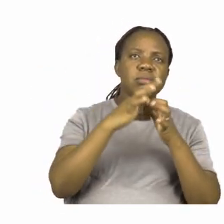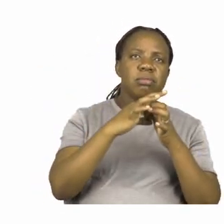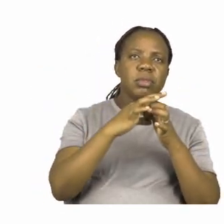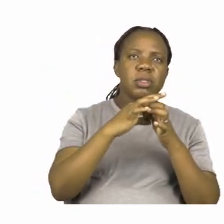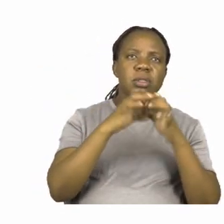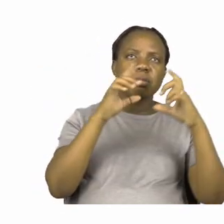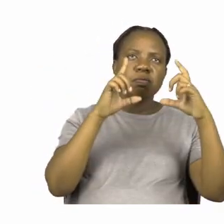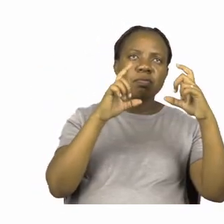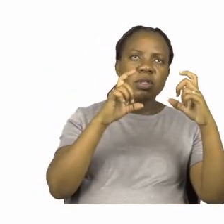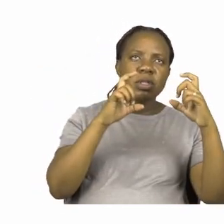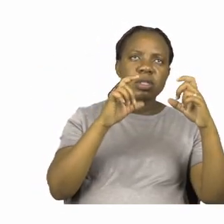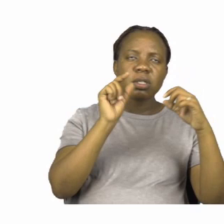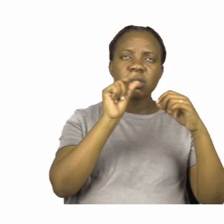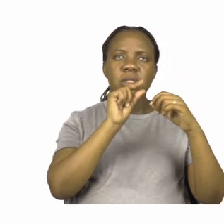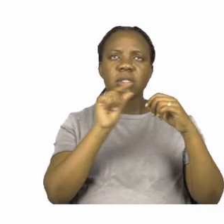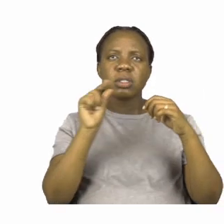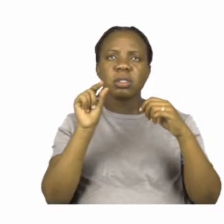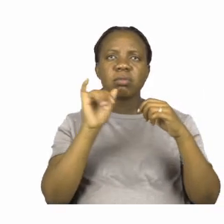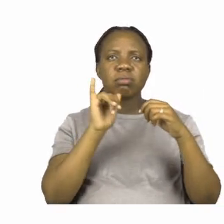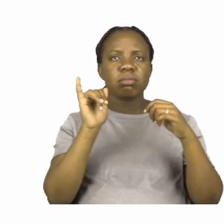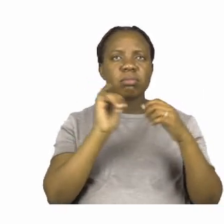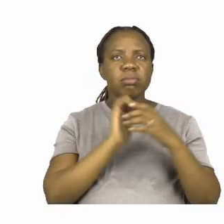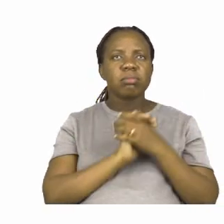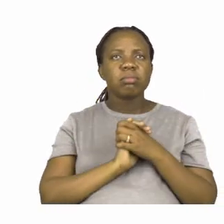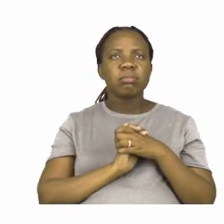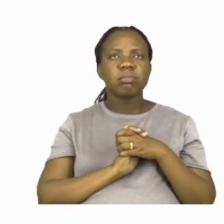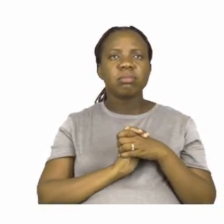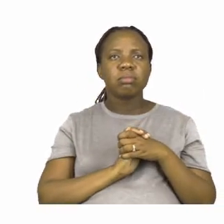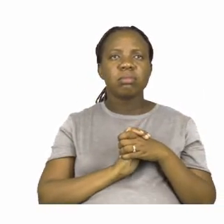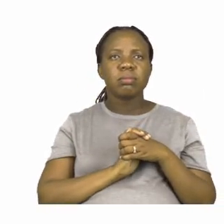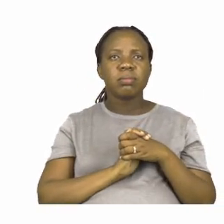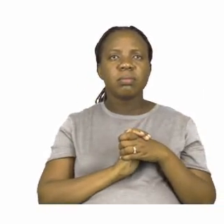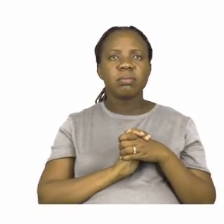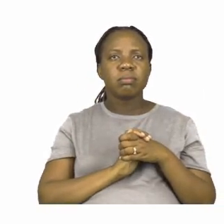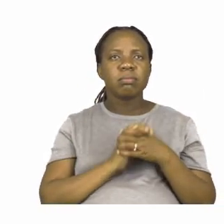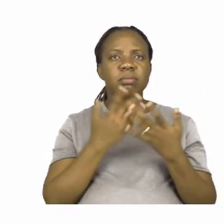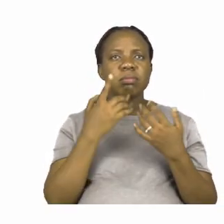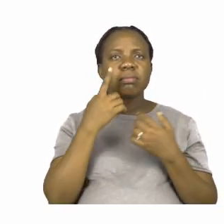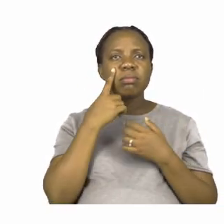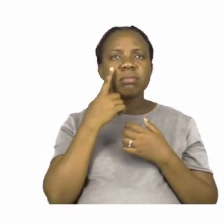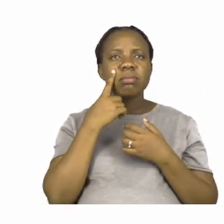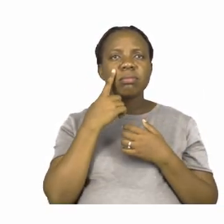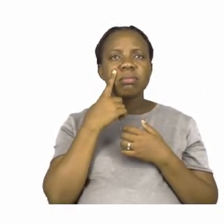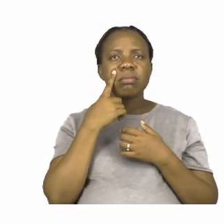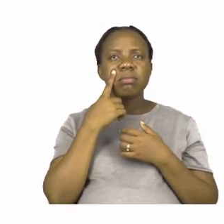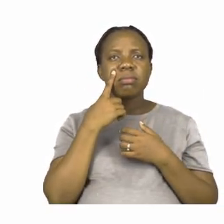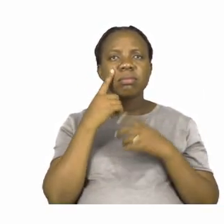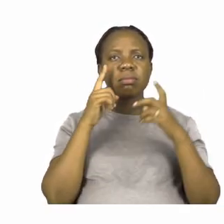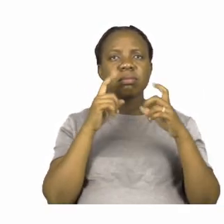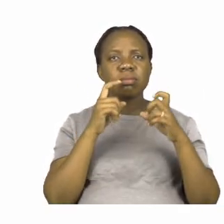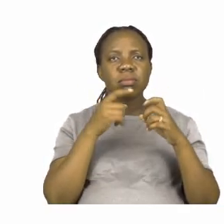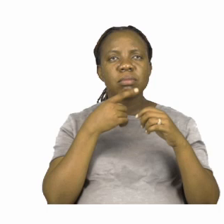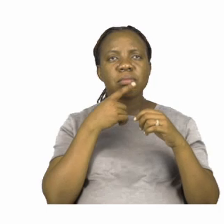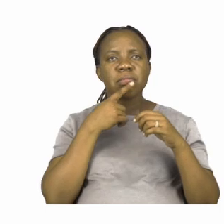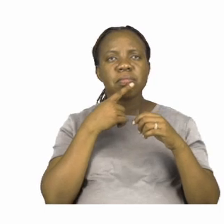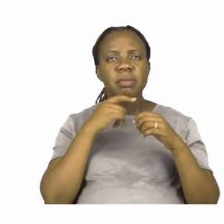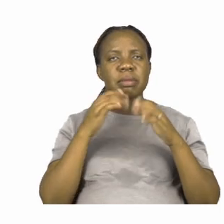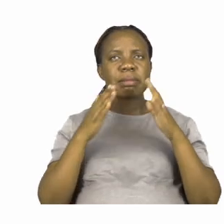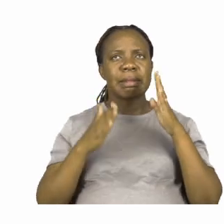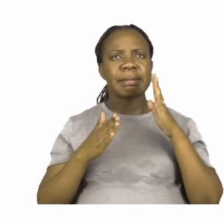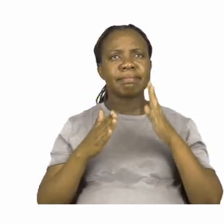below. Now do you see anywhere a picture of a man running?